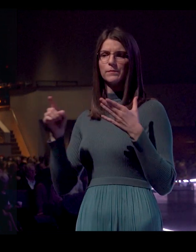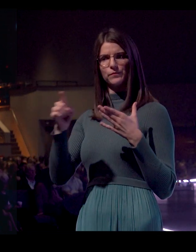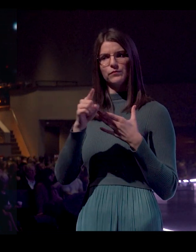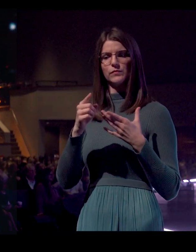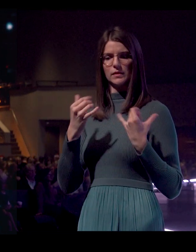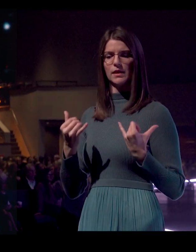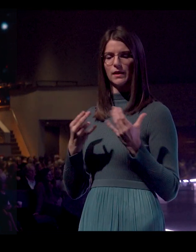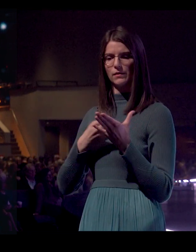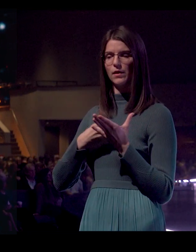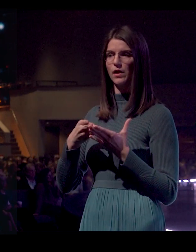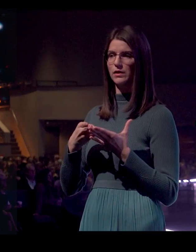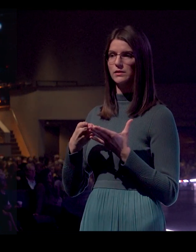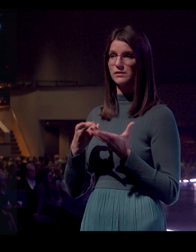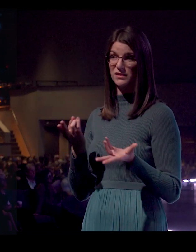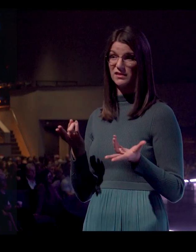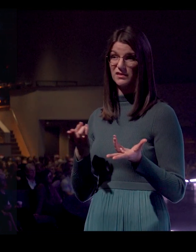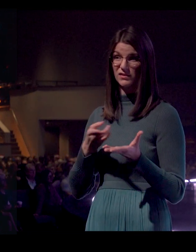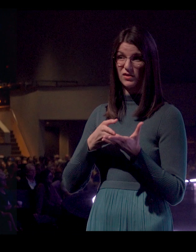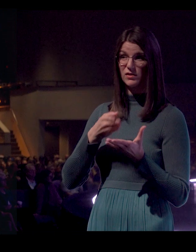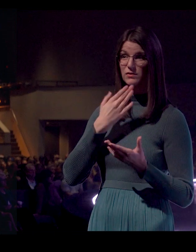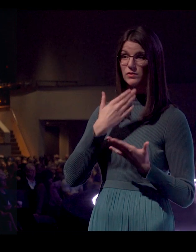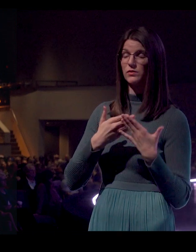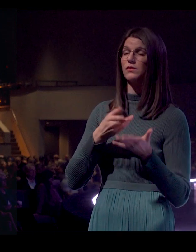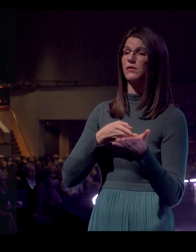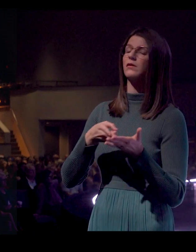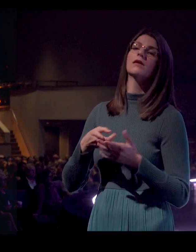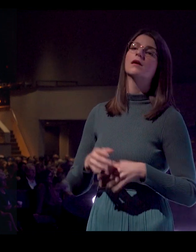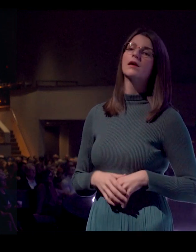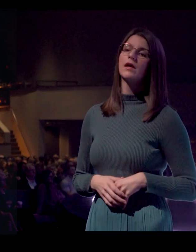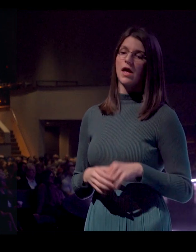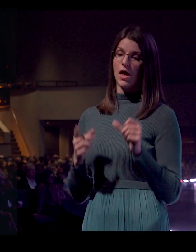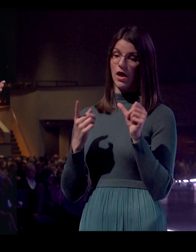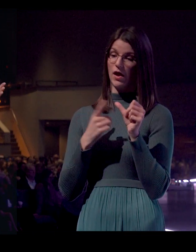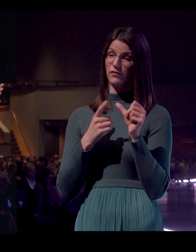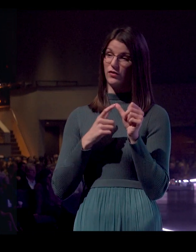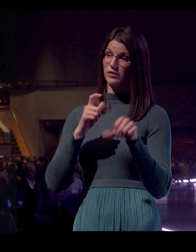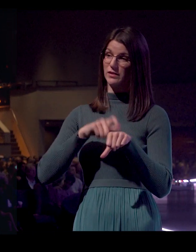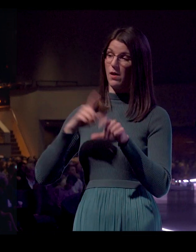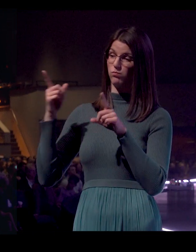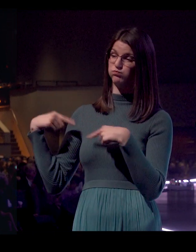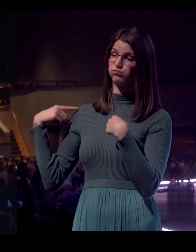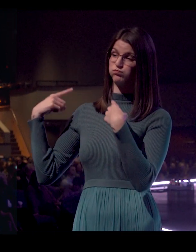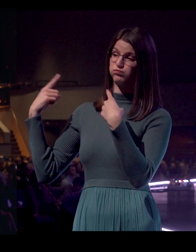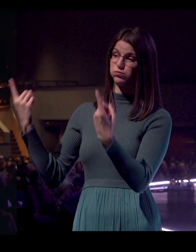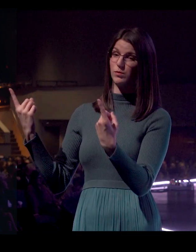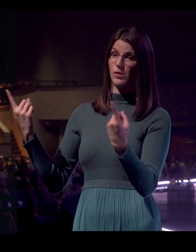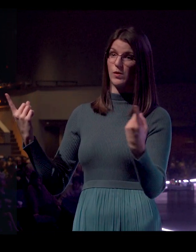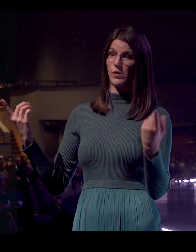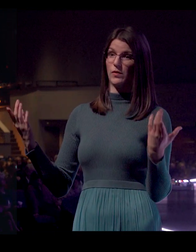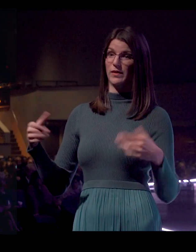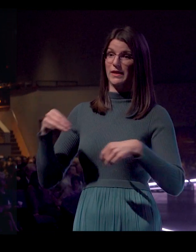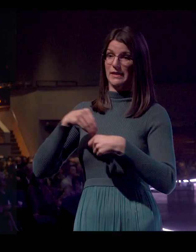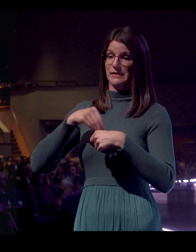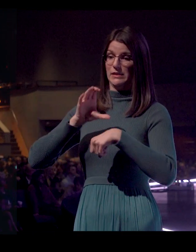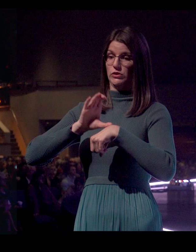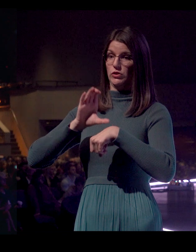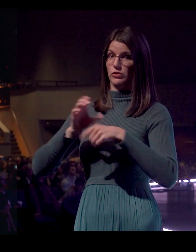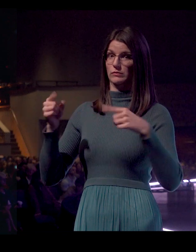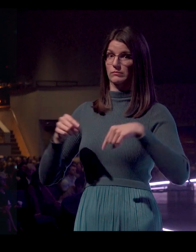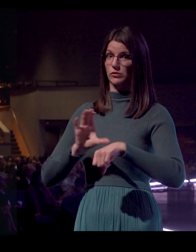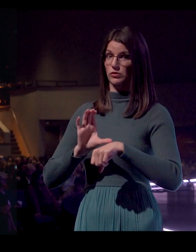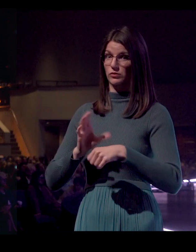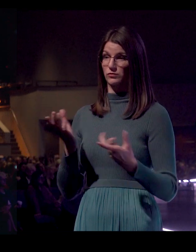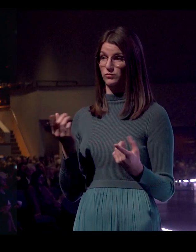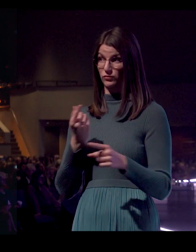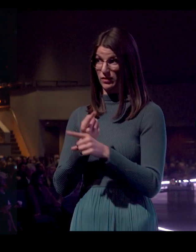is the first time in a long time you've even been inside of a church. Is that fair? Like, some of you would say, I'm kind of what